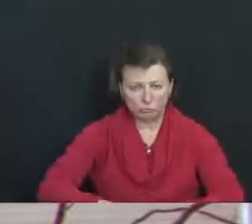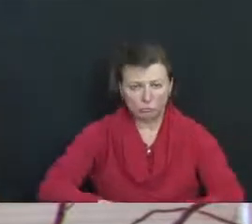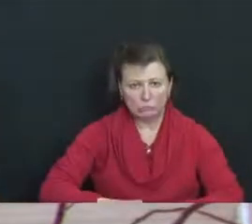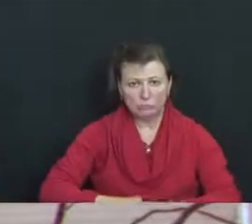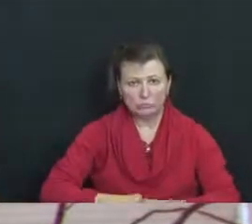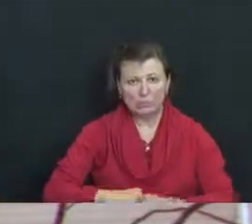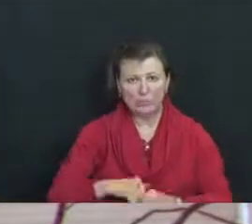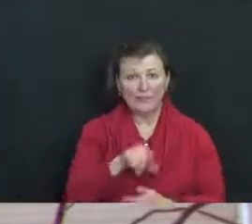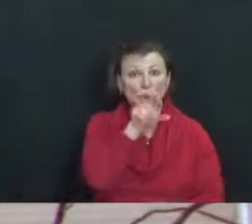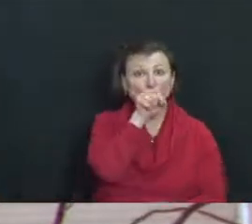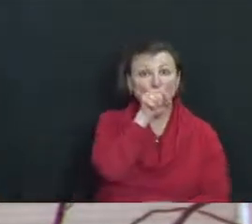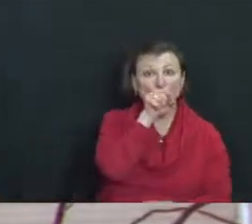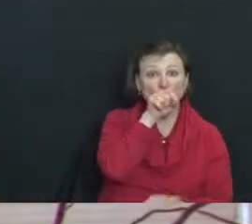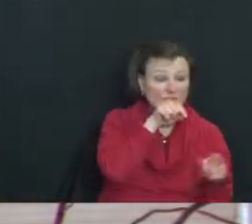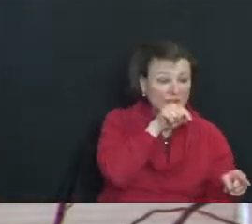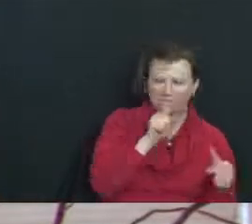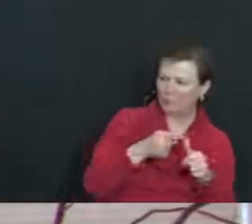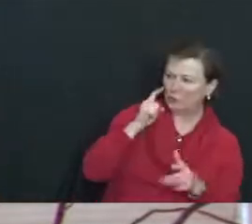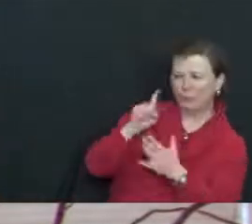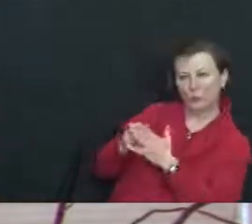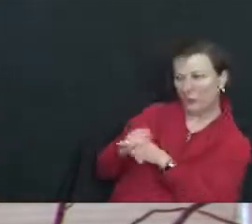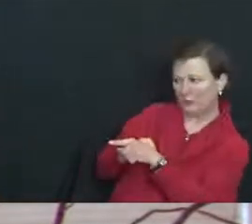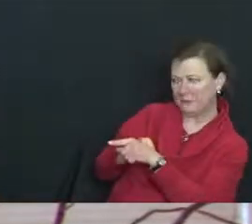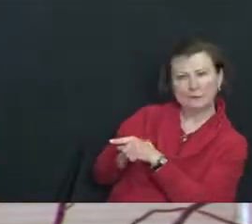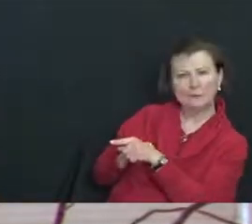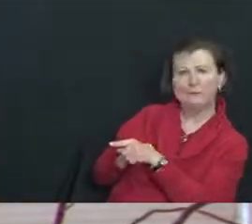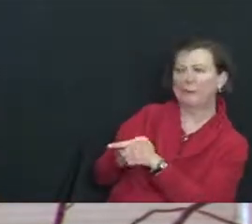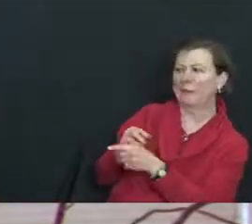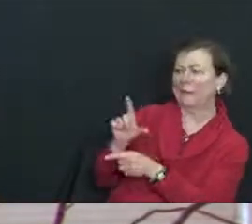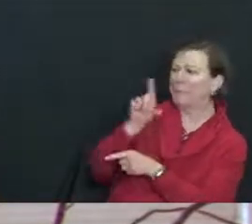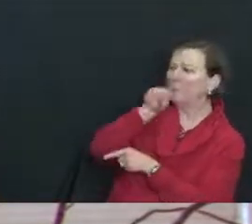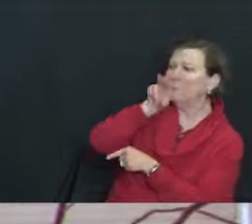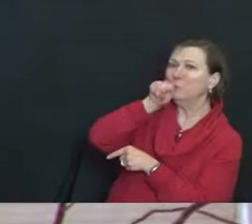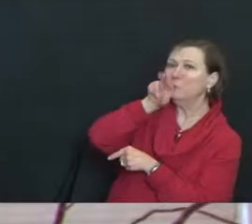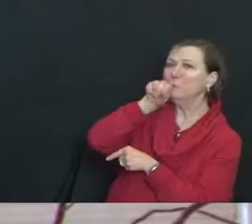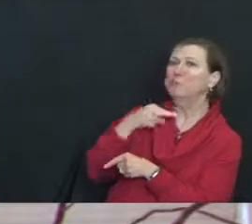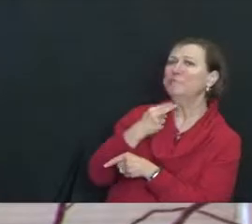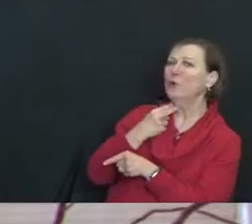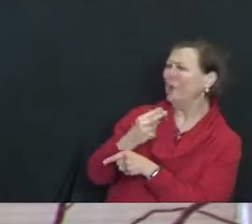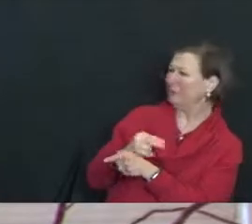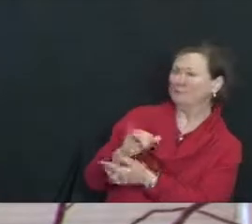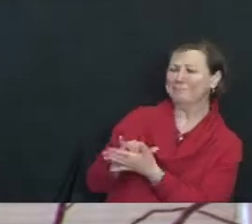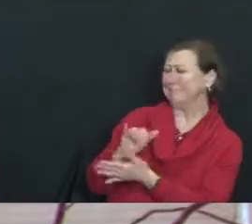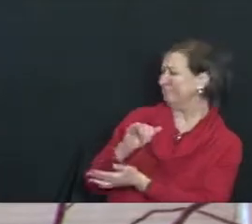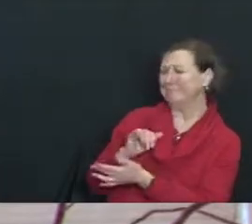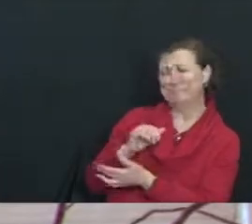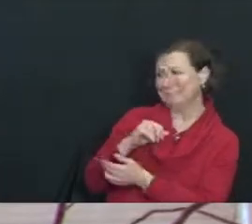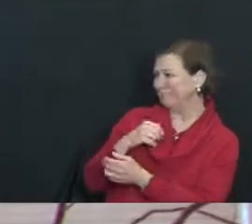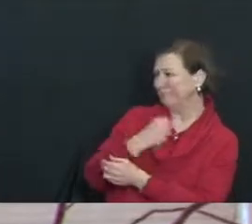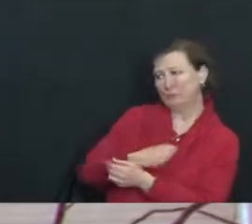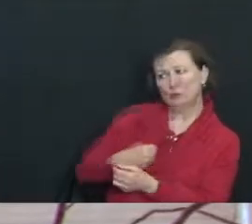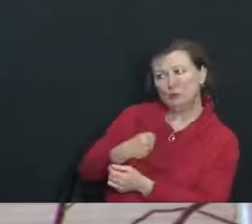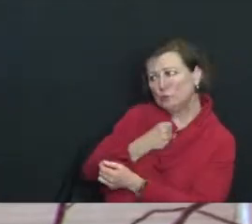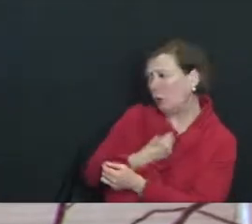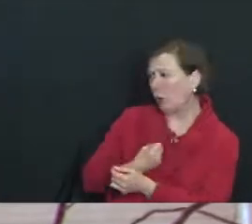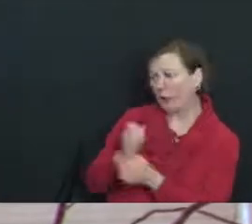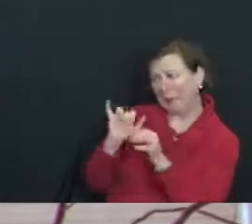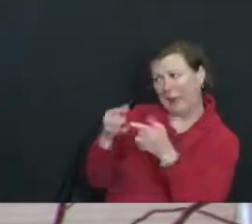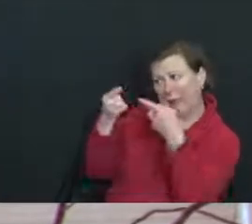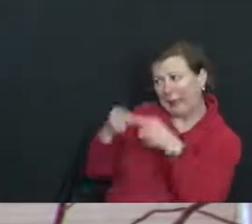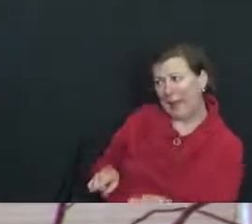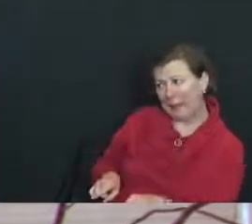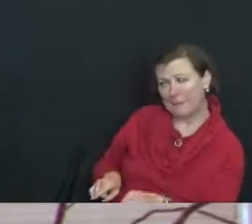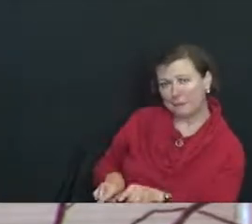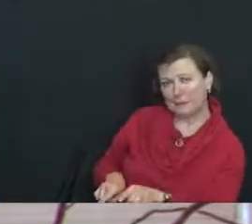The chicken was the first to notice. Cluck, cluck, what a shame. I'm so sorry this